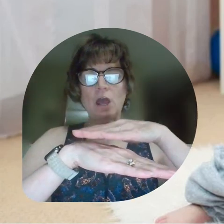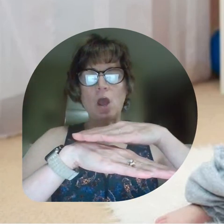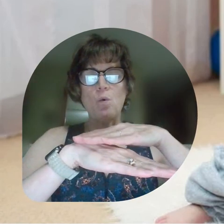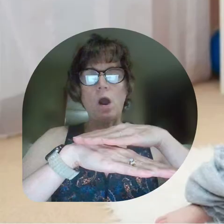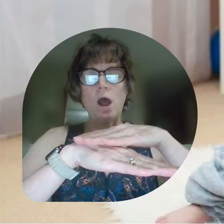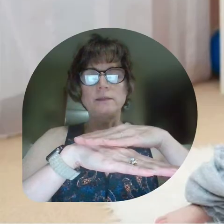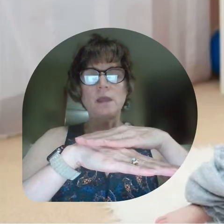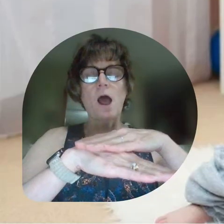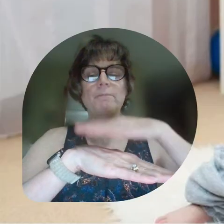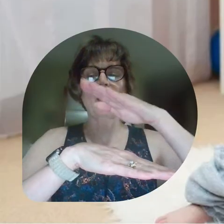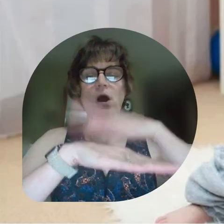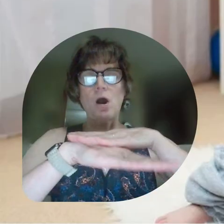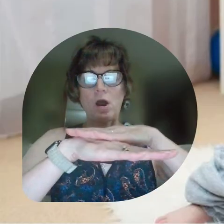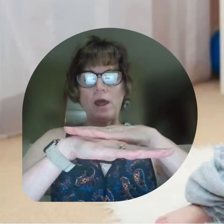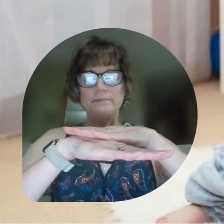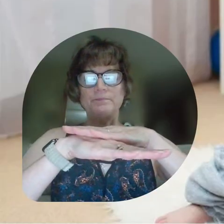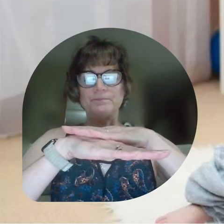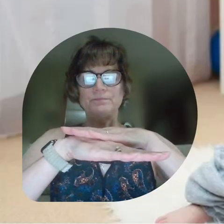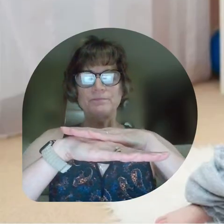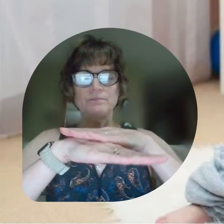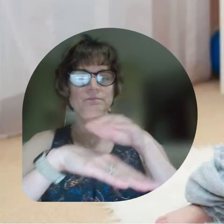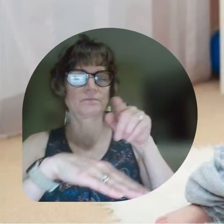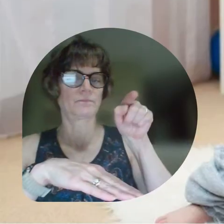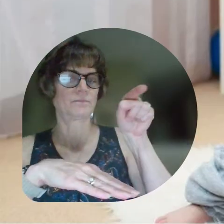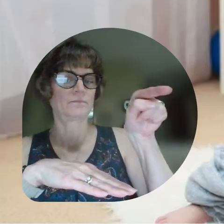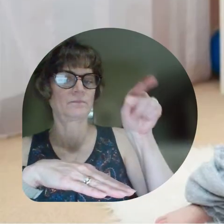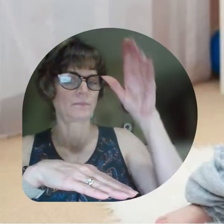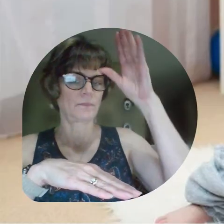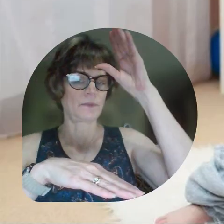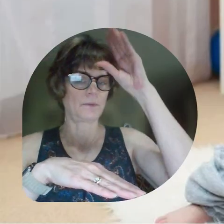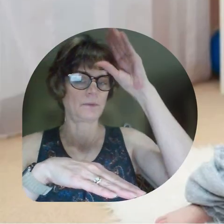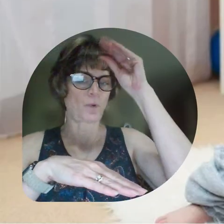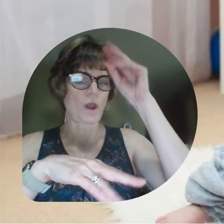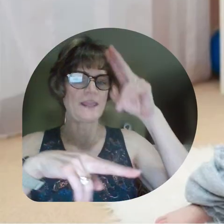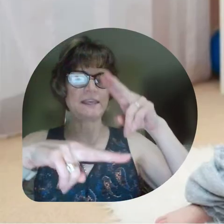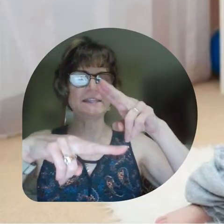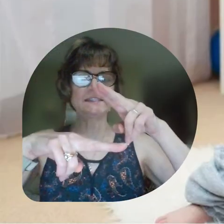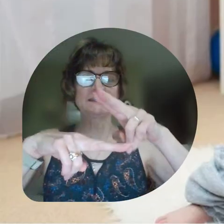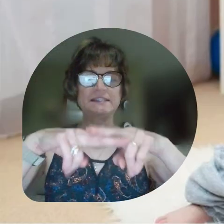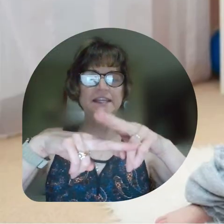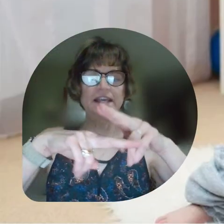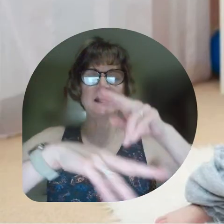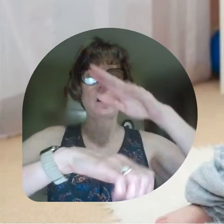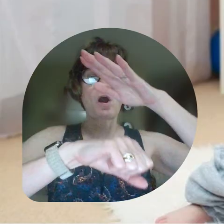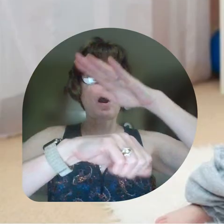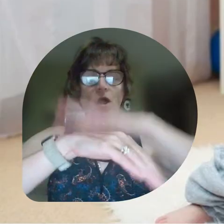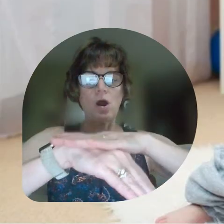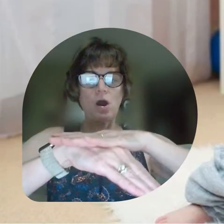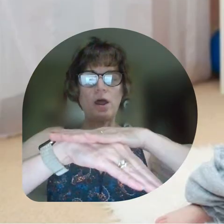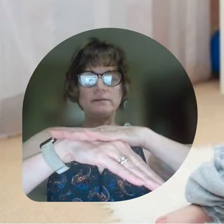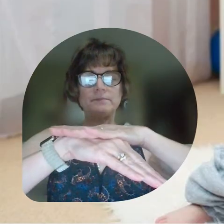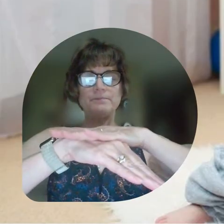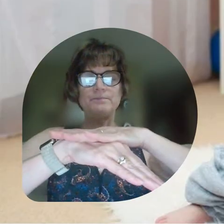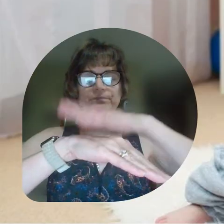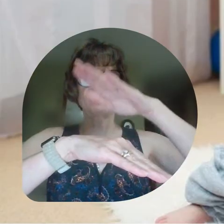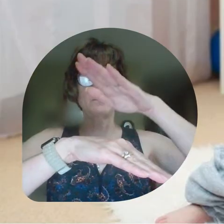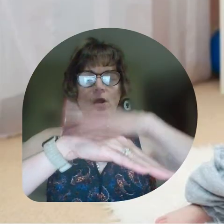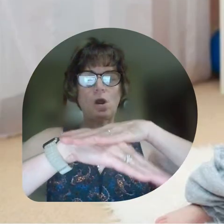is going to go on top. On. The boy is sitting